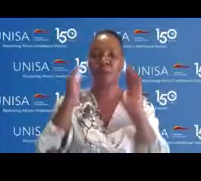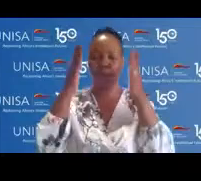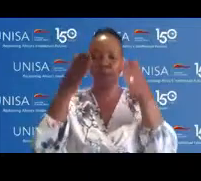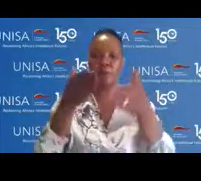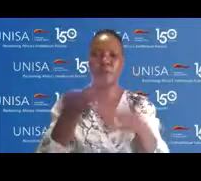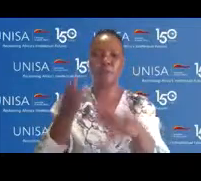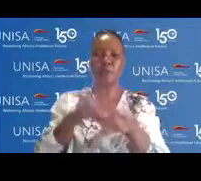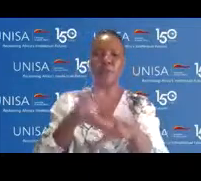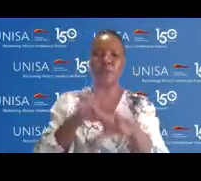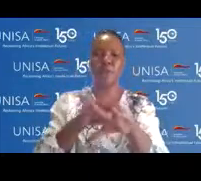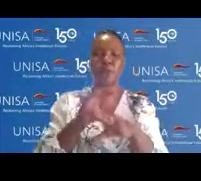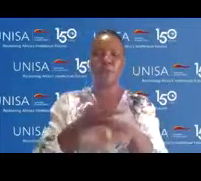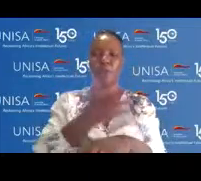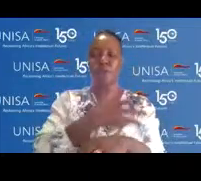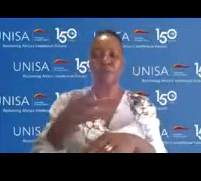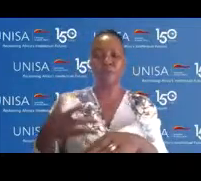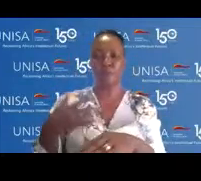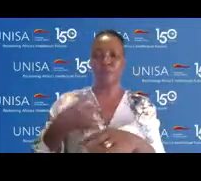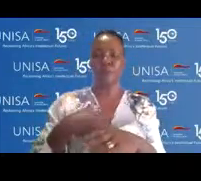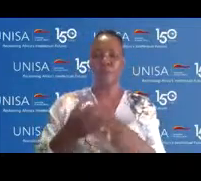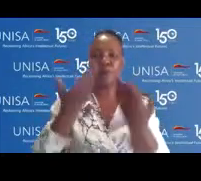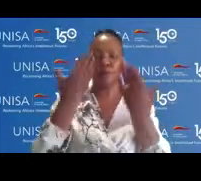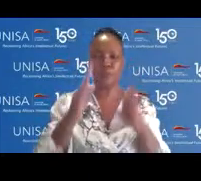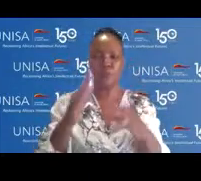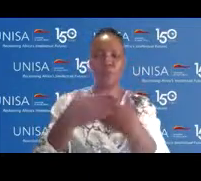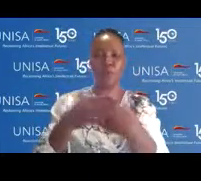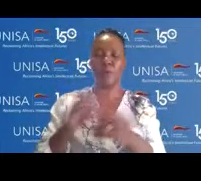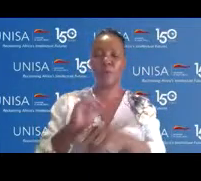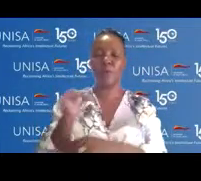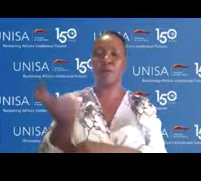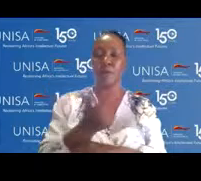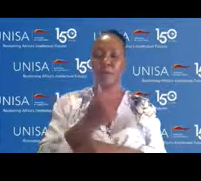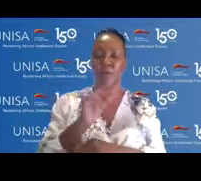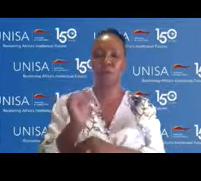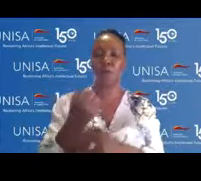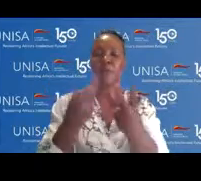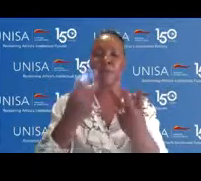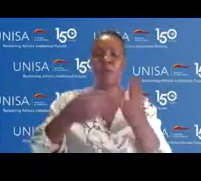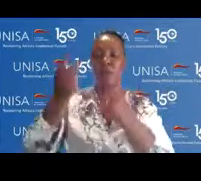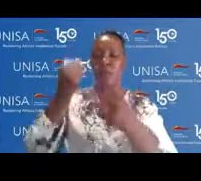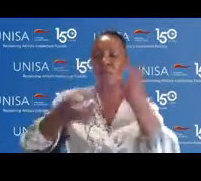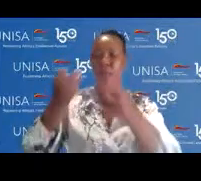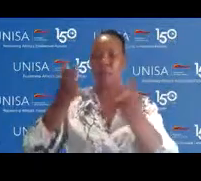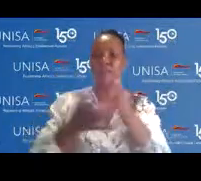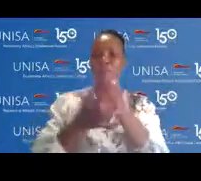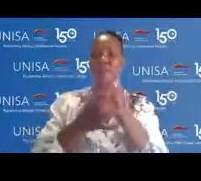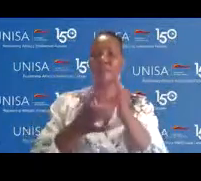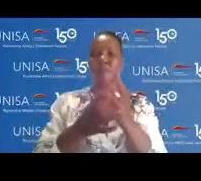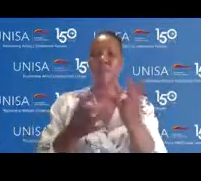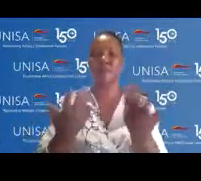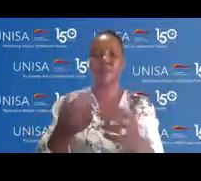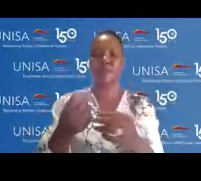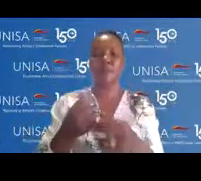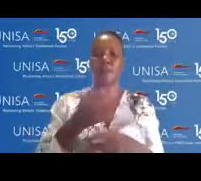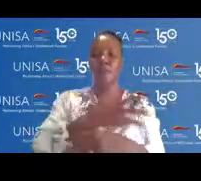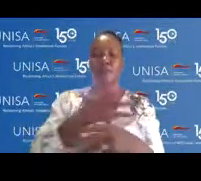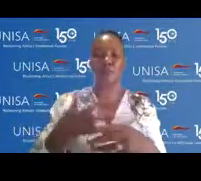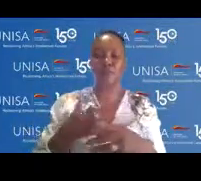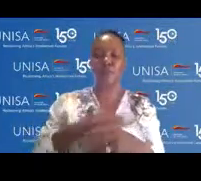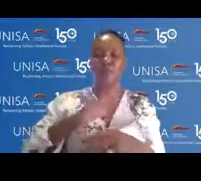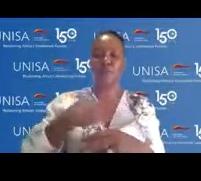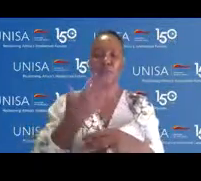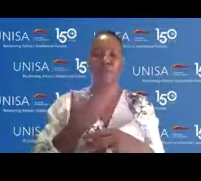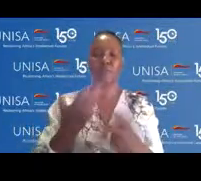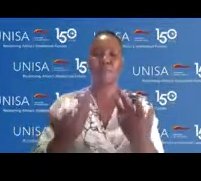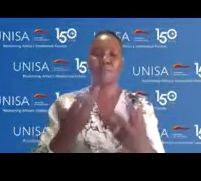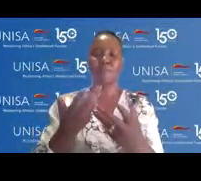it's open to everybody. So if you want to learn about technology as a woman who wants to get to learn a bit